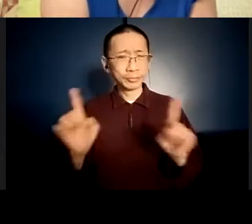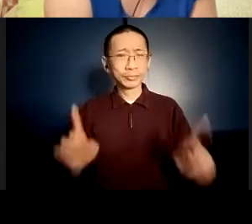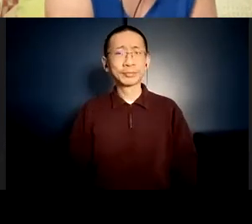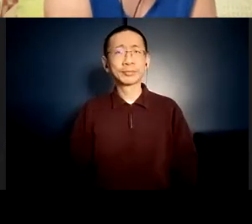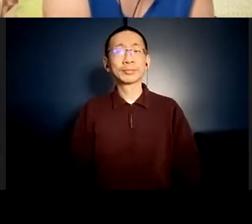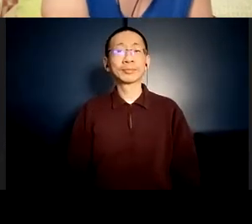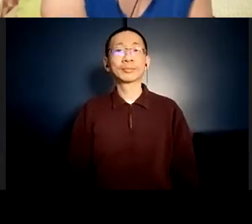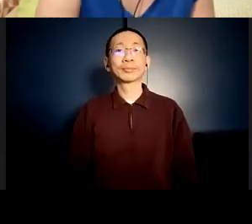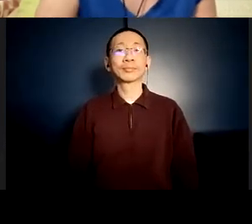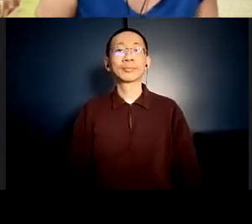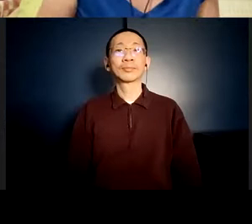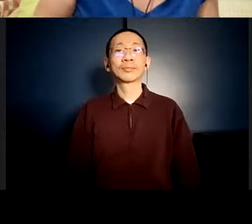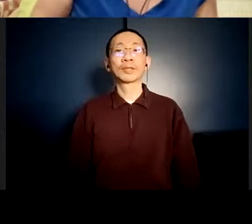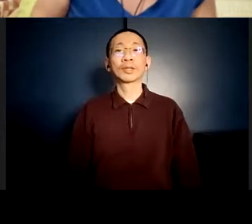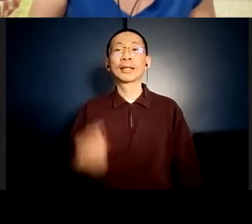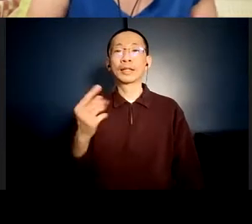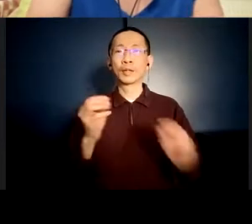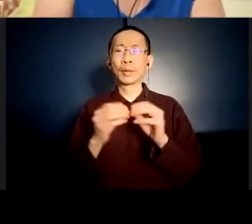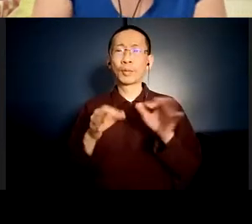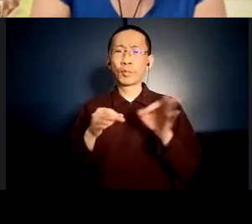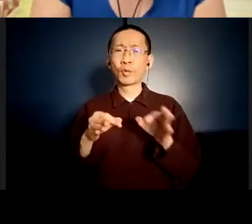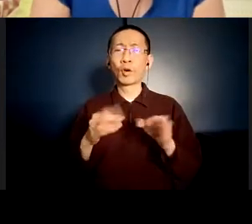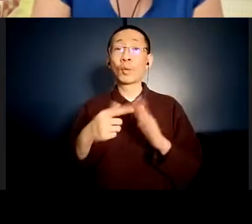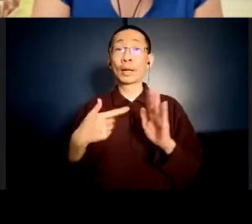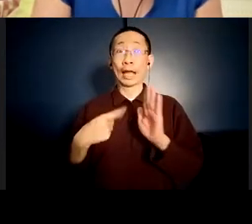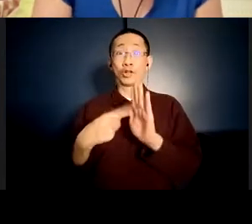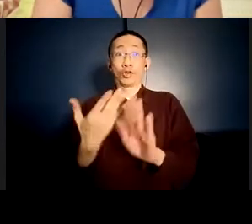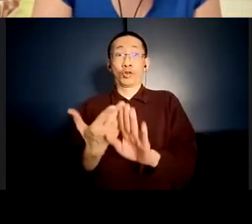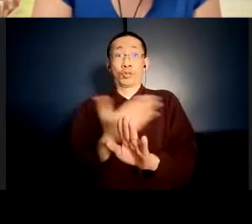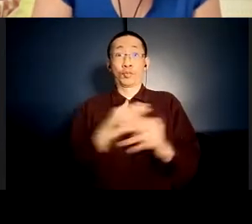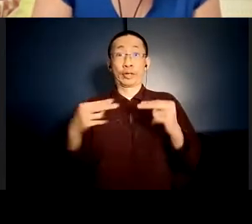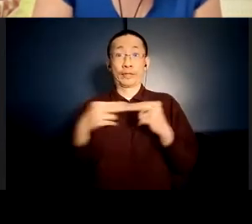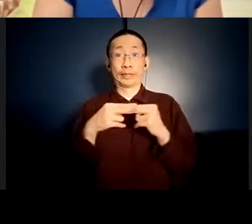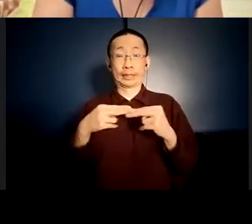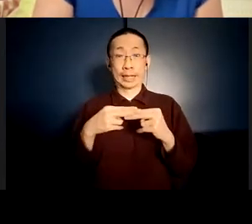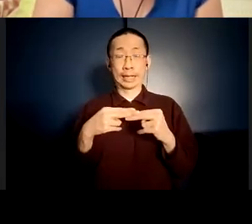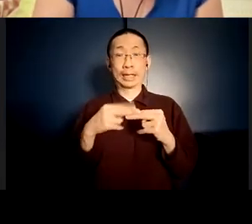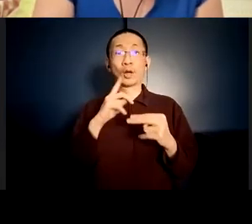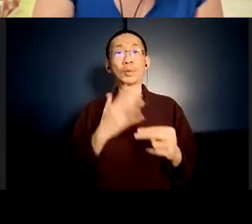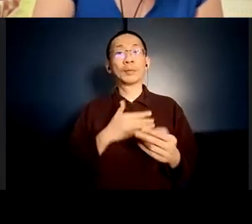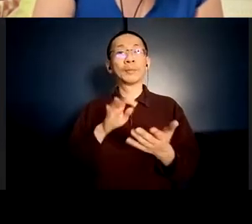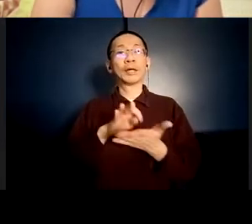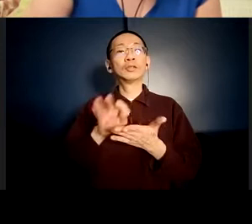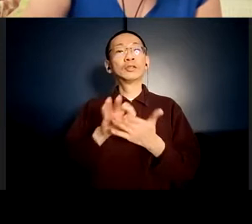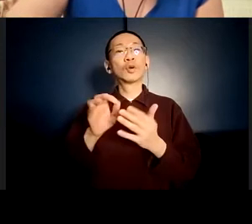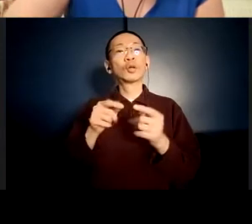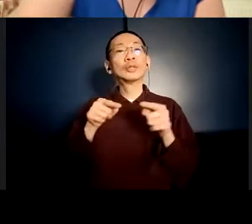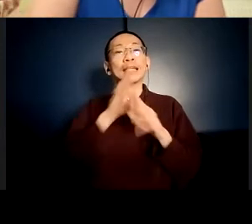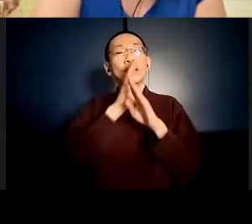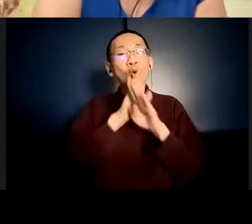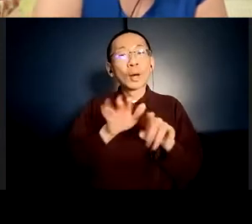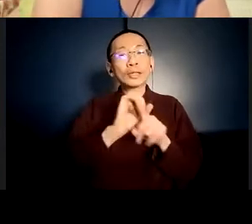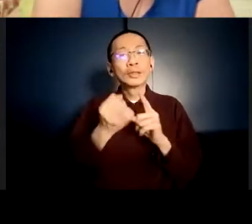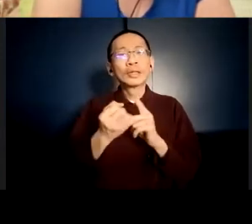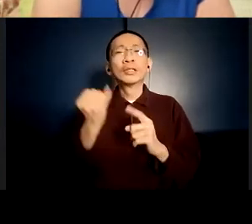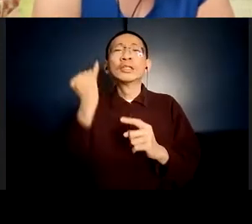And then a little bit more, what I showed you on the previous slide was my scores in quiet situations. What about